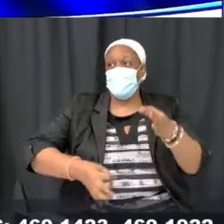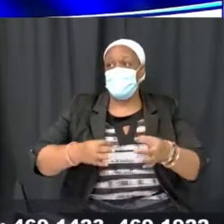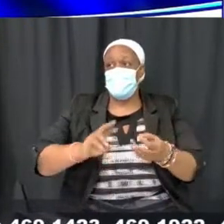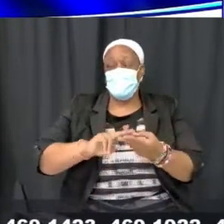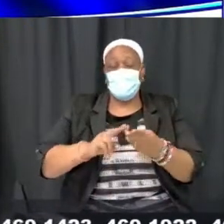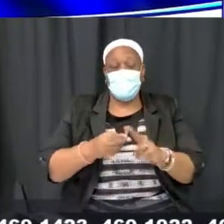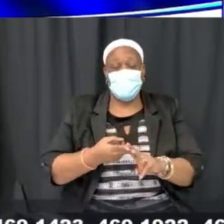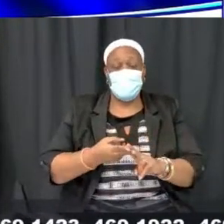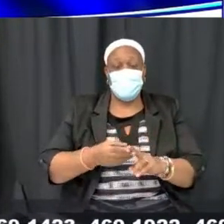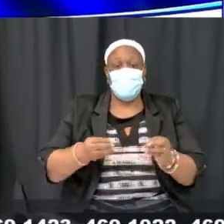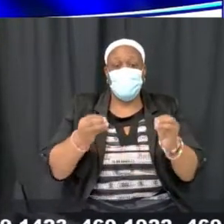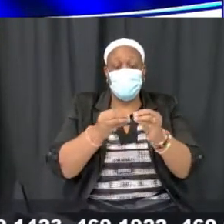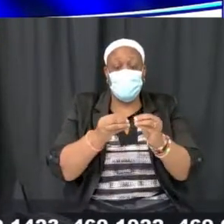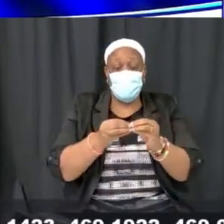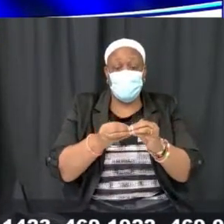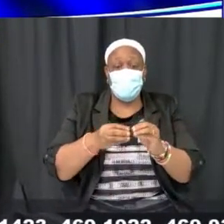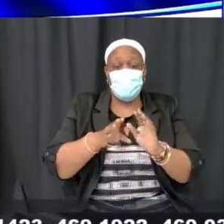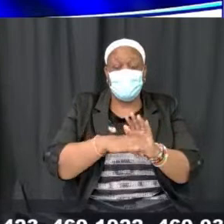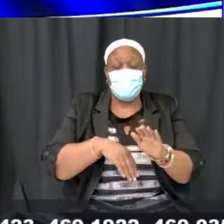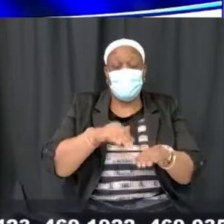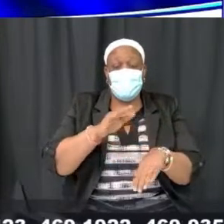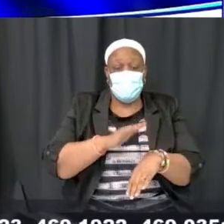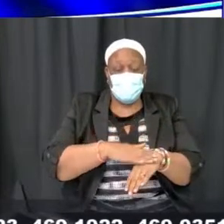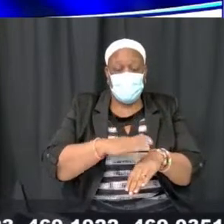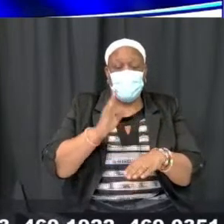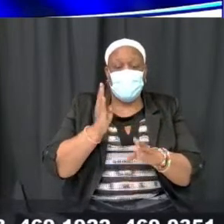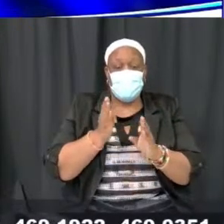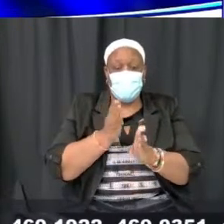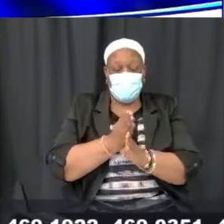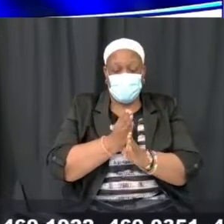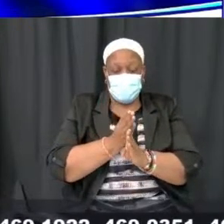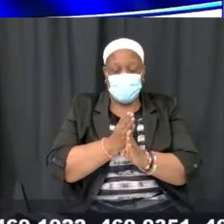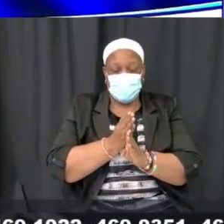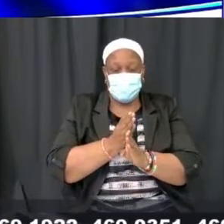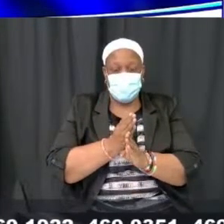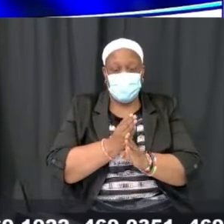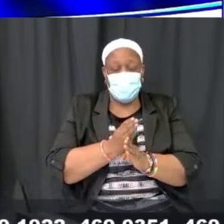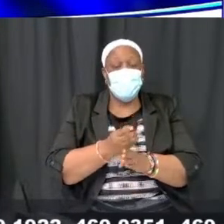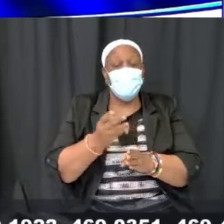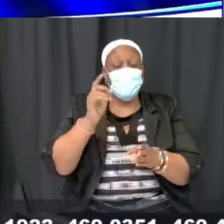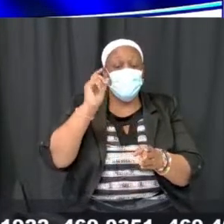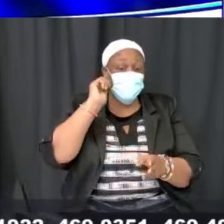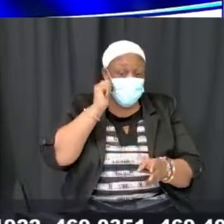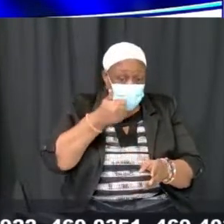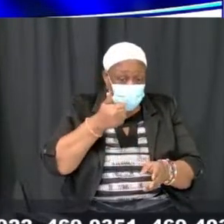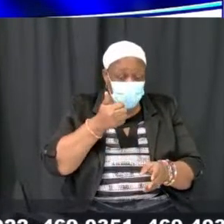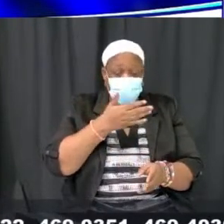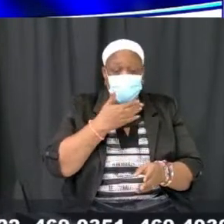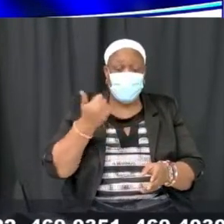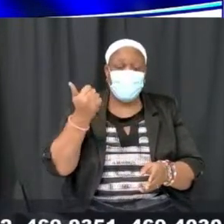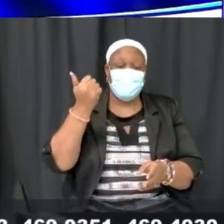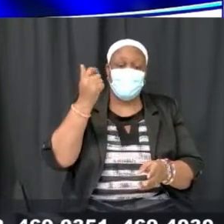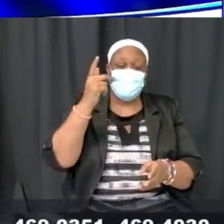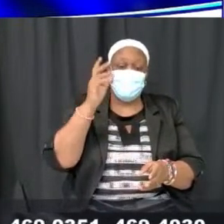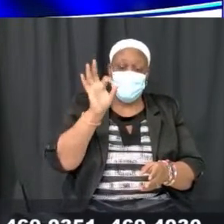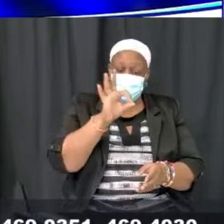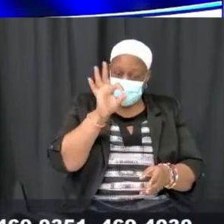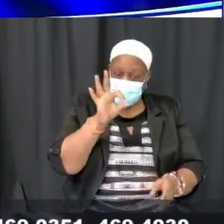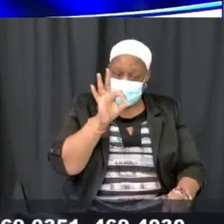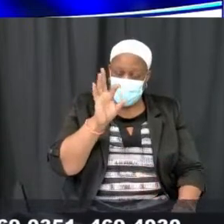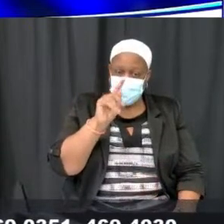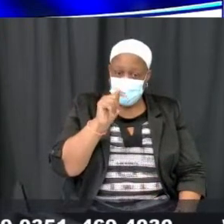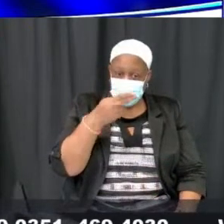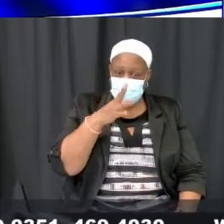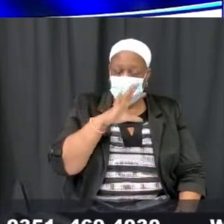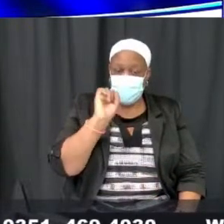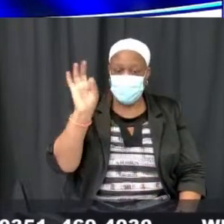vehicles applies to the next 2 days of limited operations. That is, tomorrow, Thursday 8th, and the following